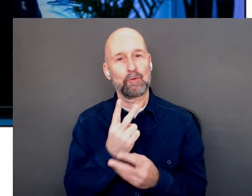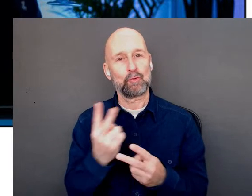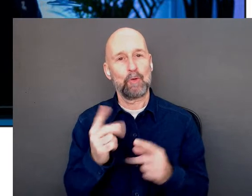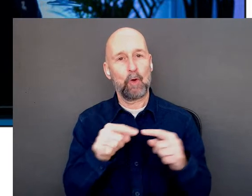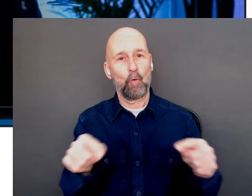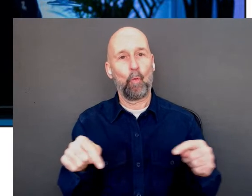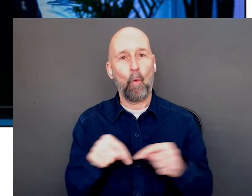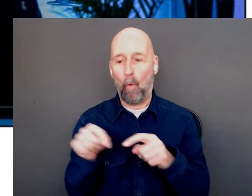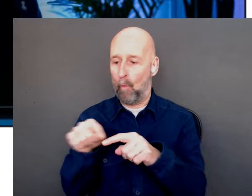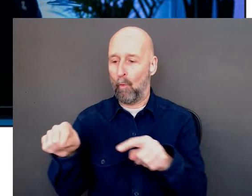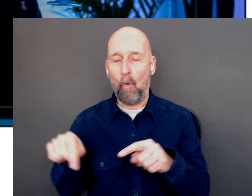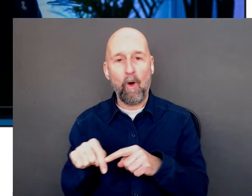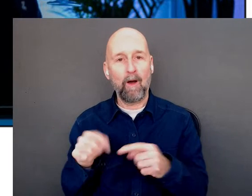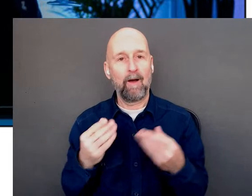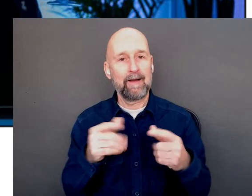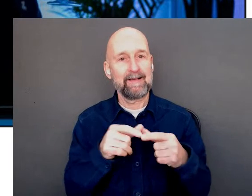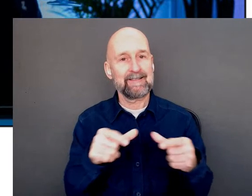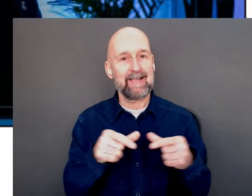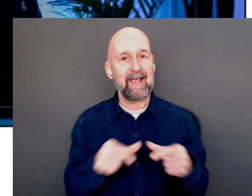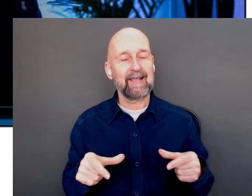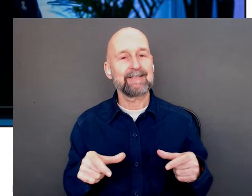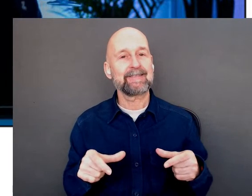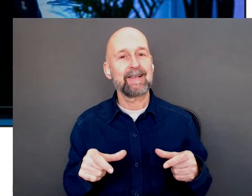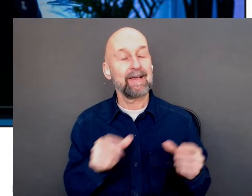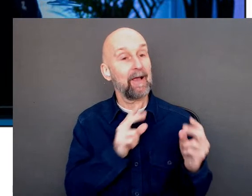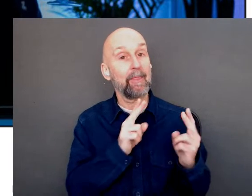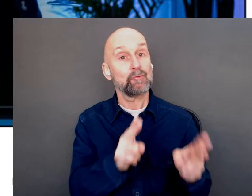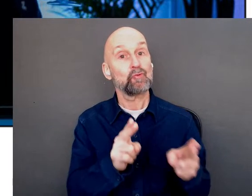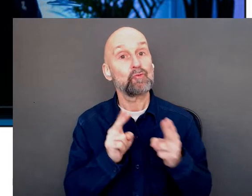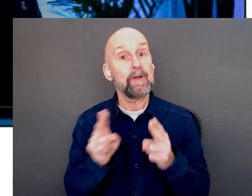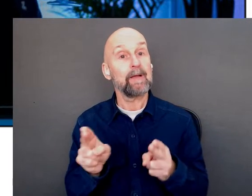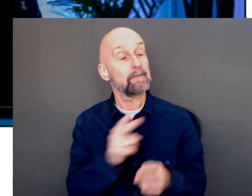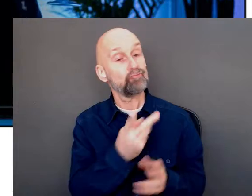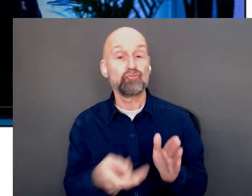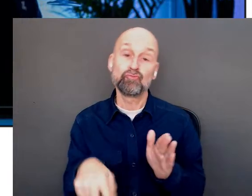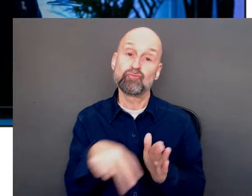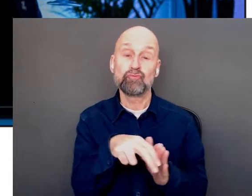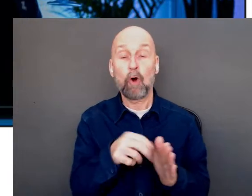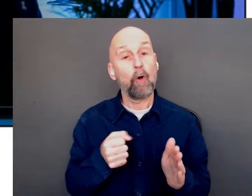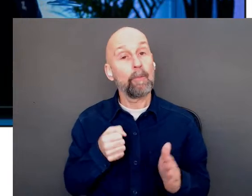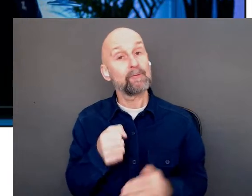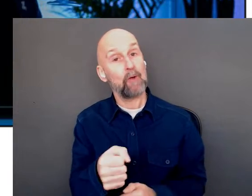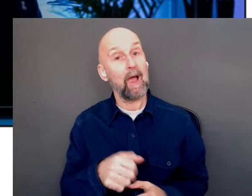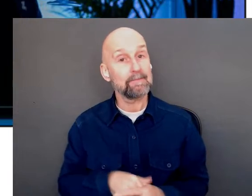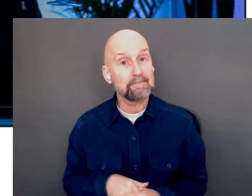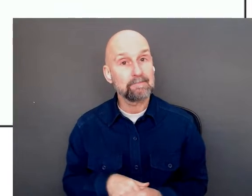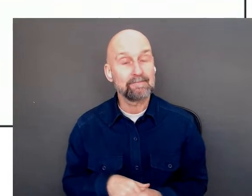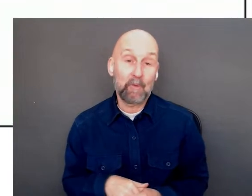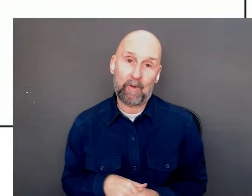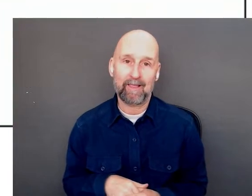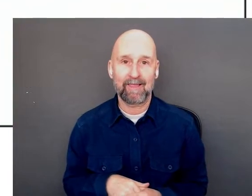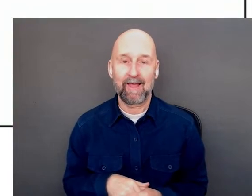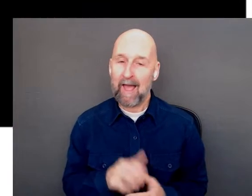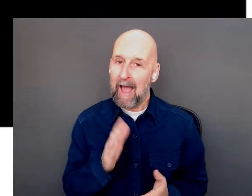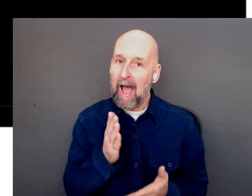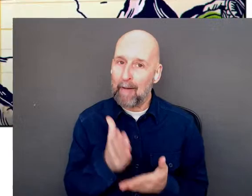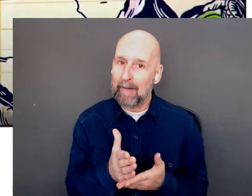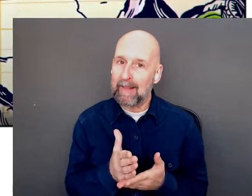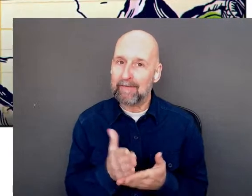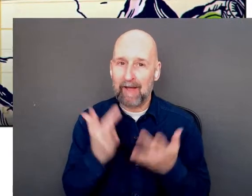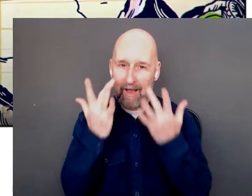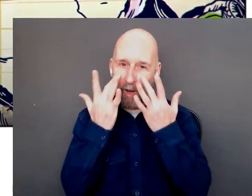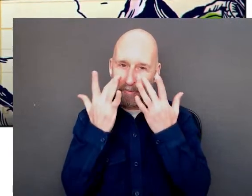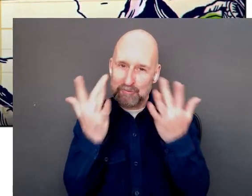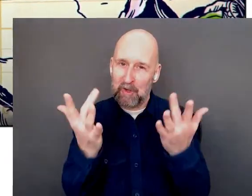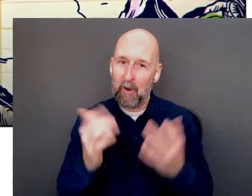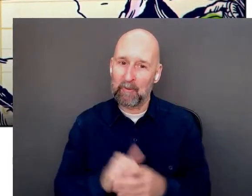handed out tickets in the street for people to hop aboard the train. And well, I believe a video tells a bit more than words.